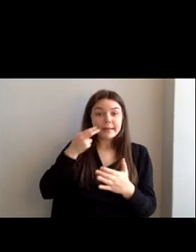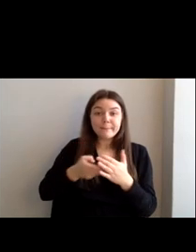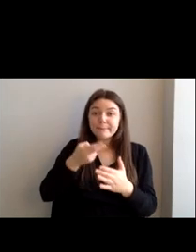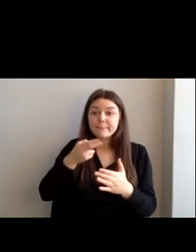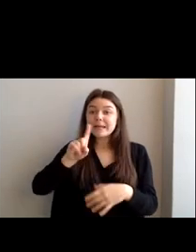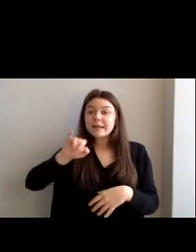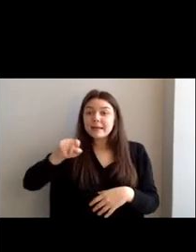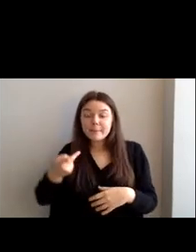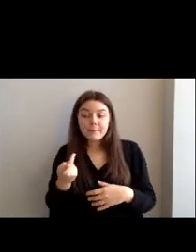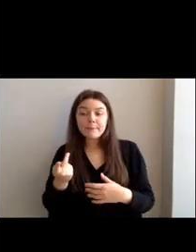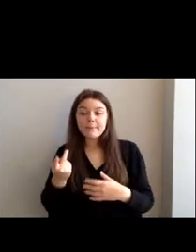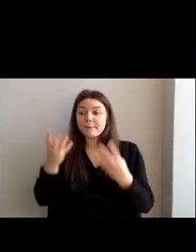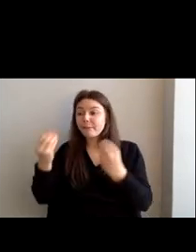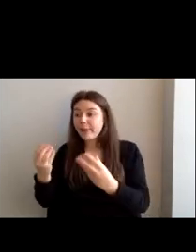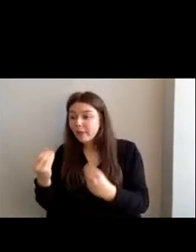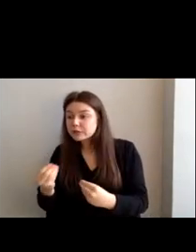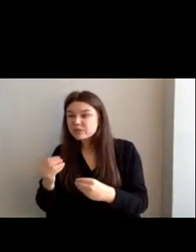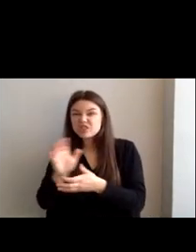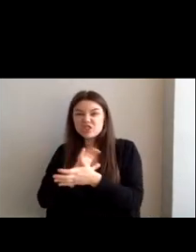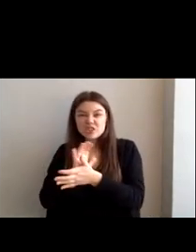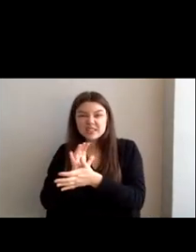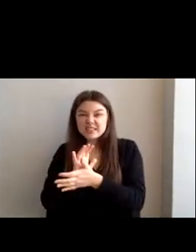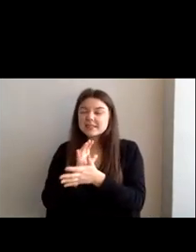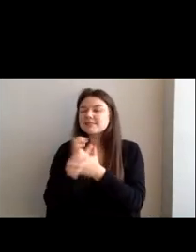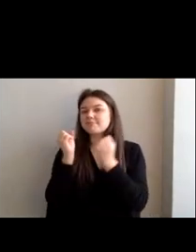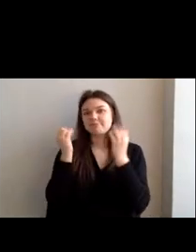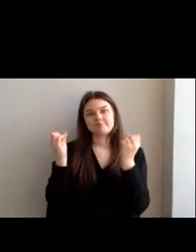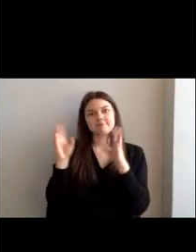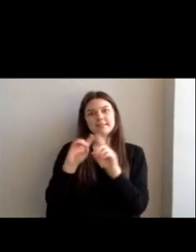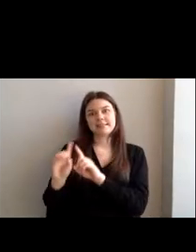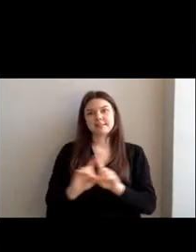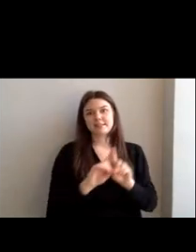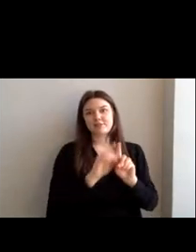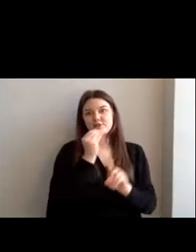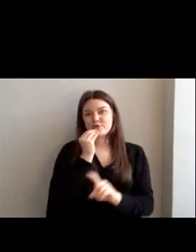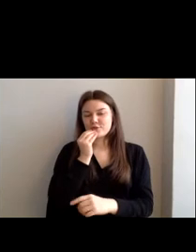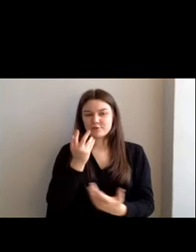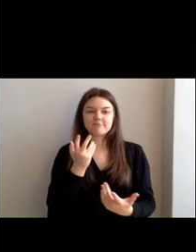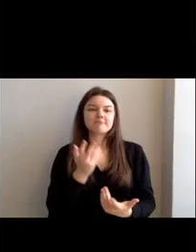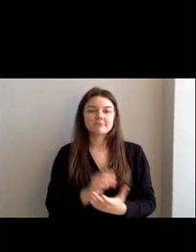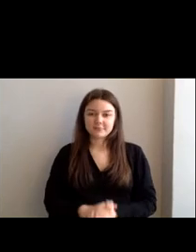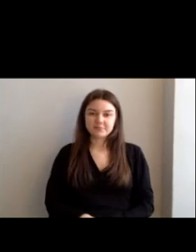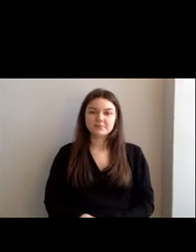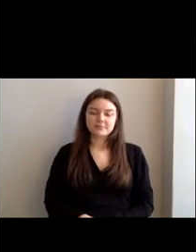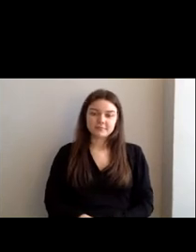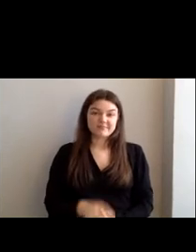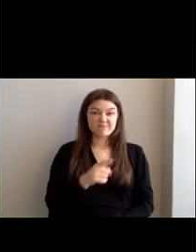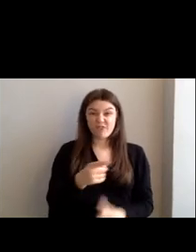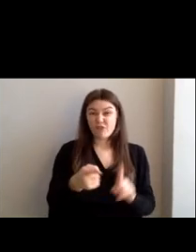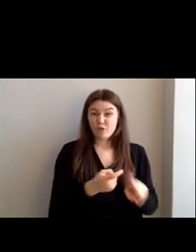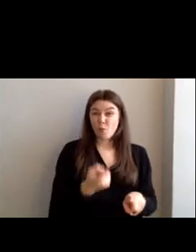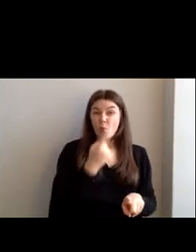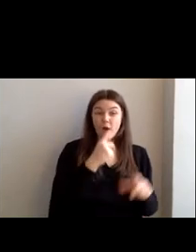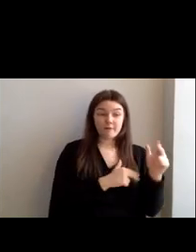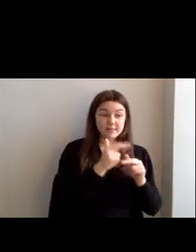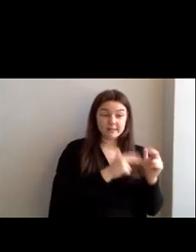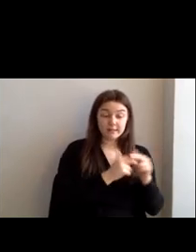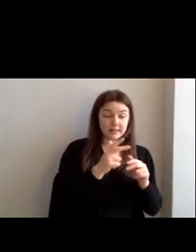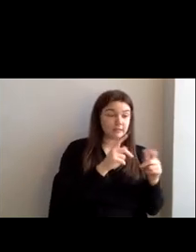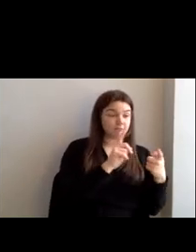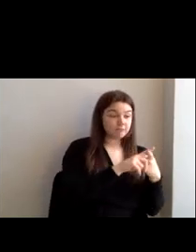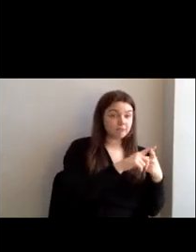think of a million recipes for that product there. So that's a ready-to-eat product that came from right in one facility, a live crab down to a ready-to-eat